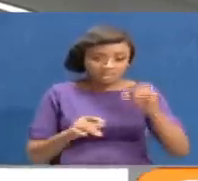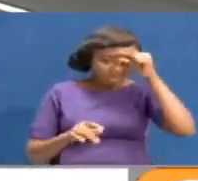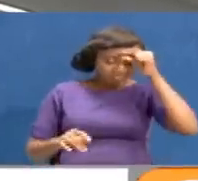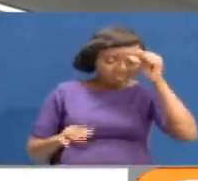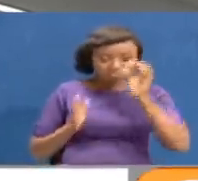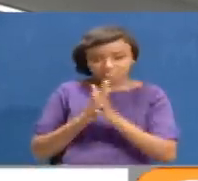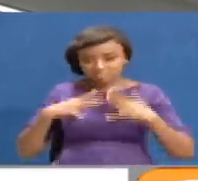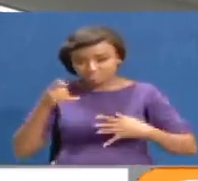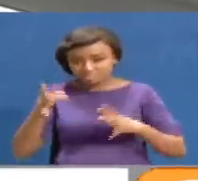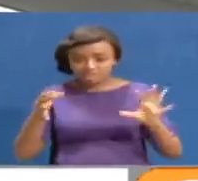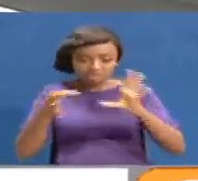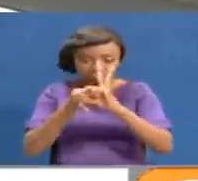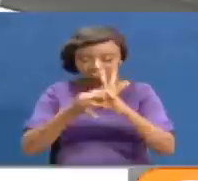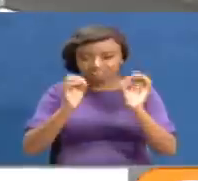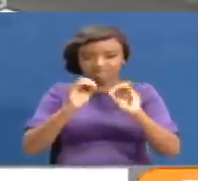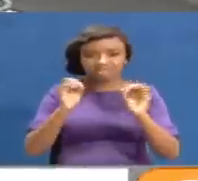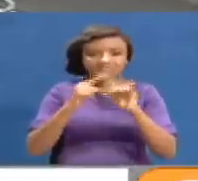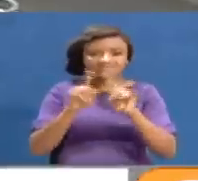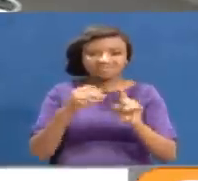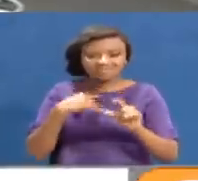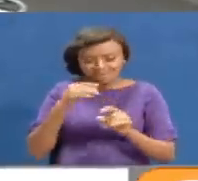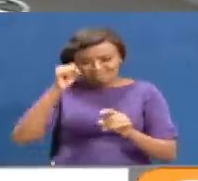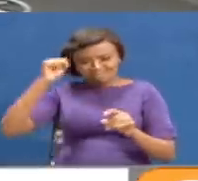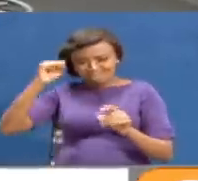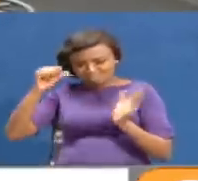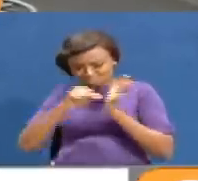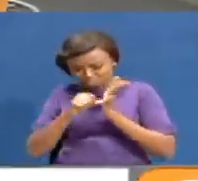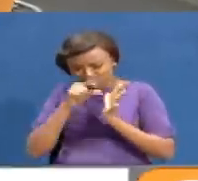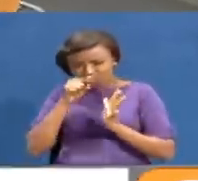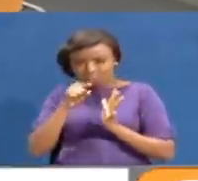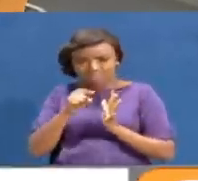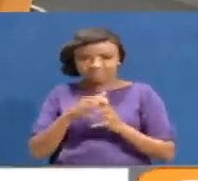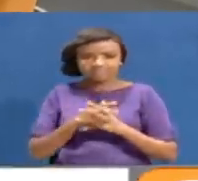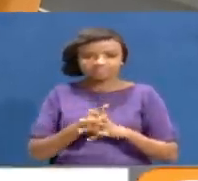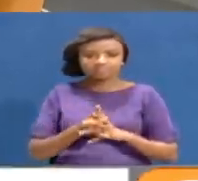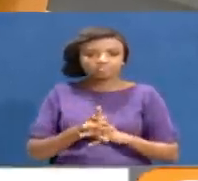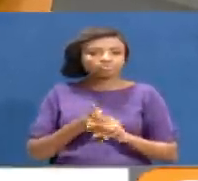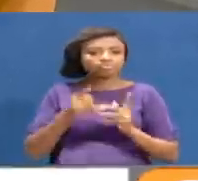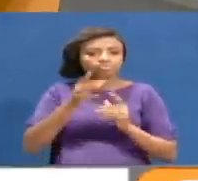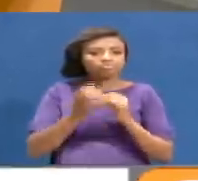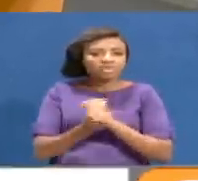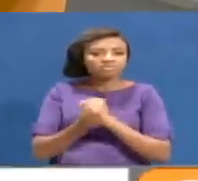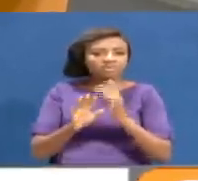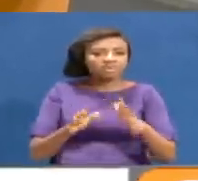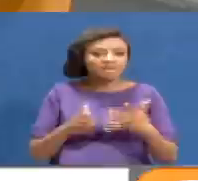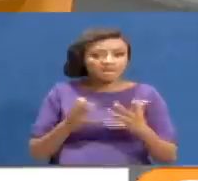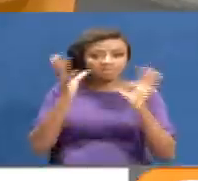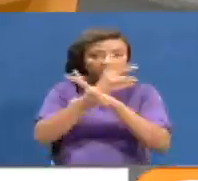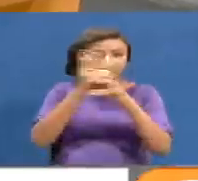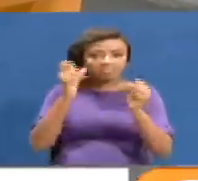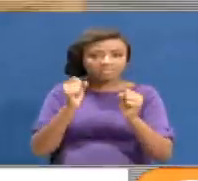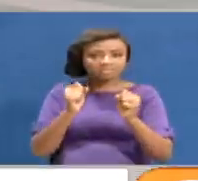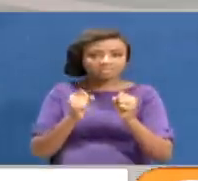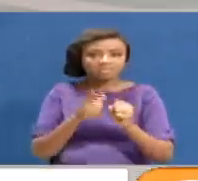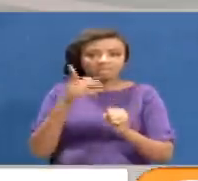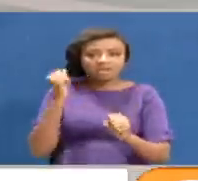busy working in the offices. But there's a political sell in terms of what's happening, which is missing. So how do you explain then that the president, the